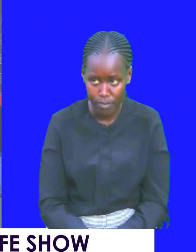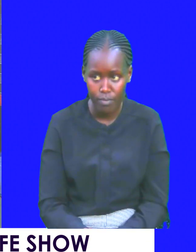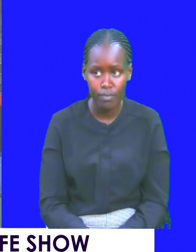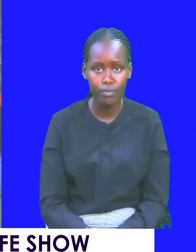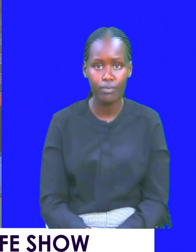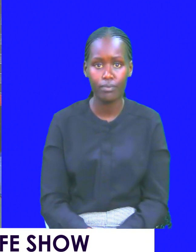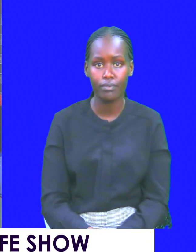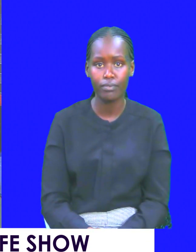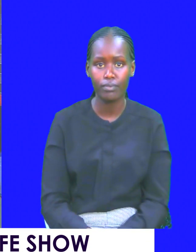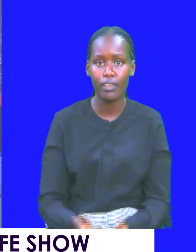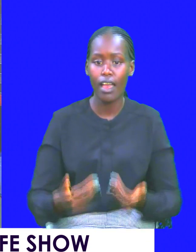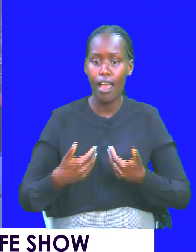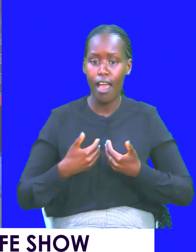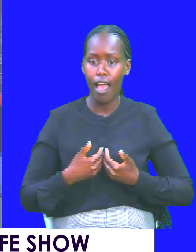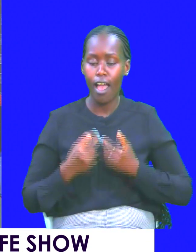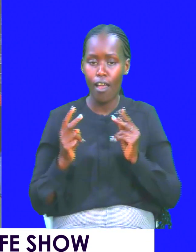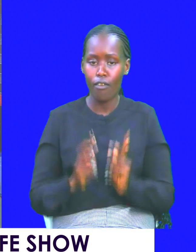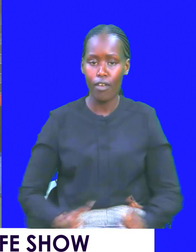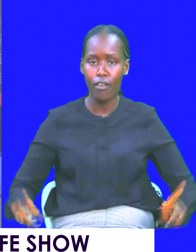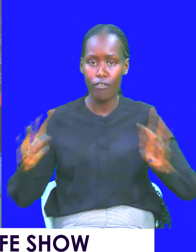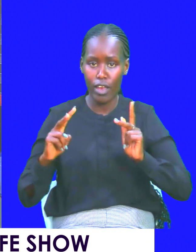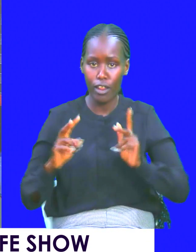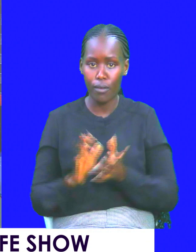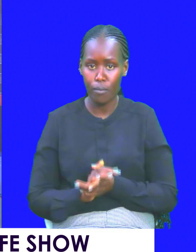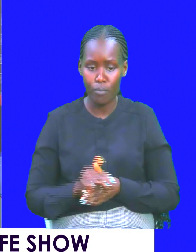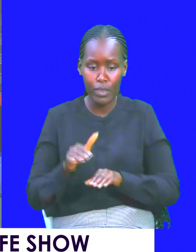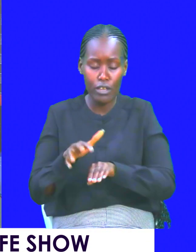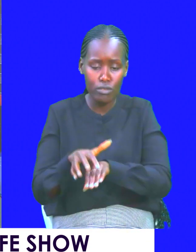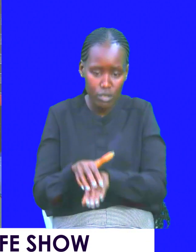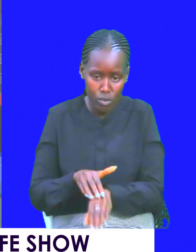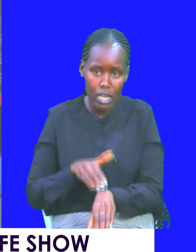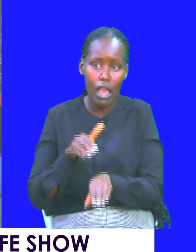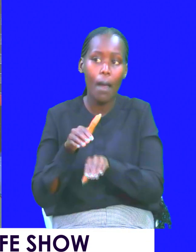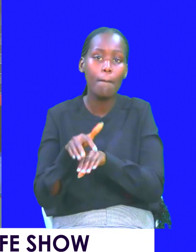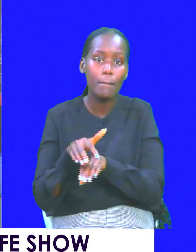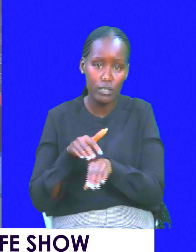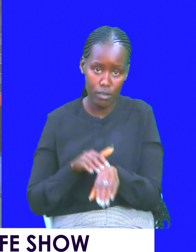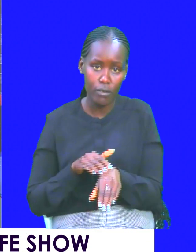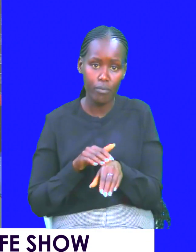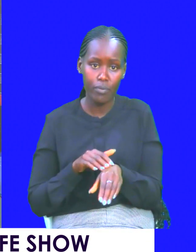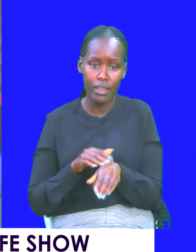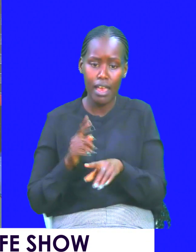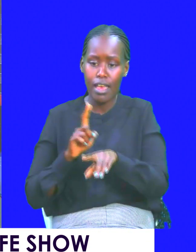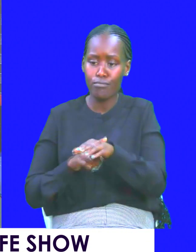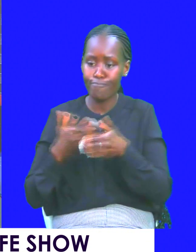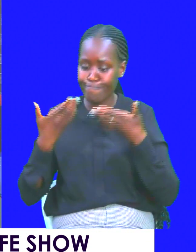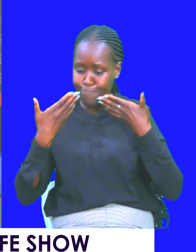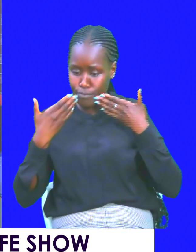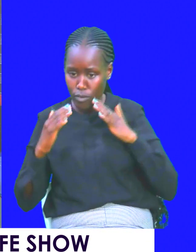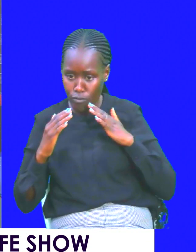Bring out a virtue. And slowly by slowly, as I'm winding up this